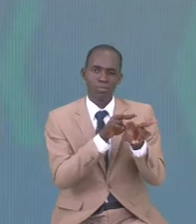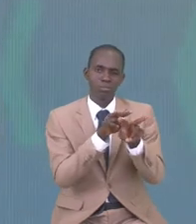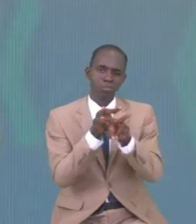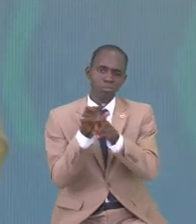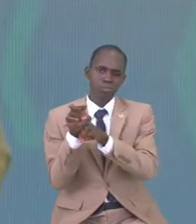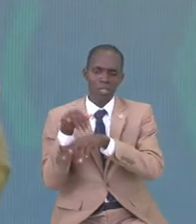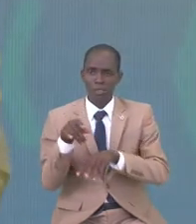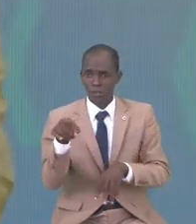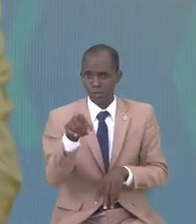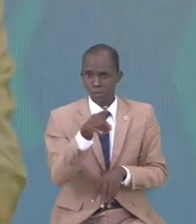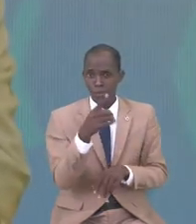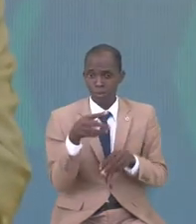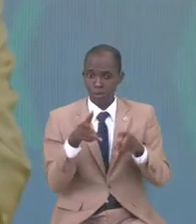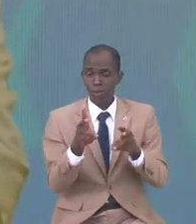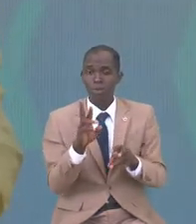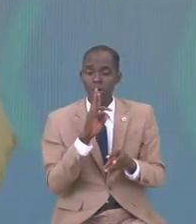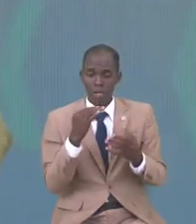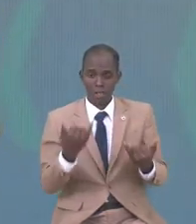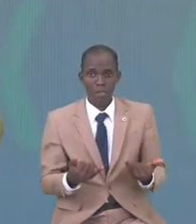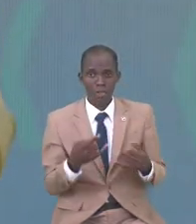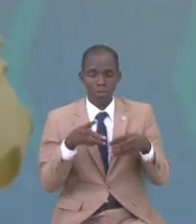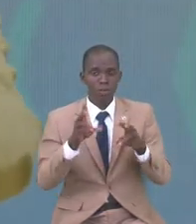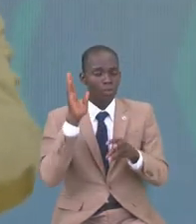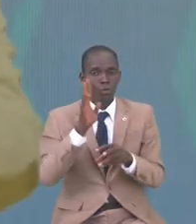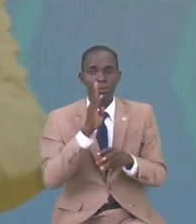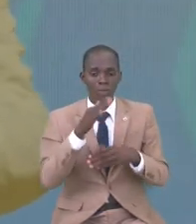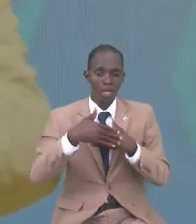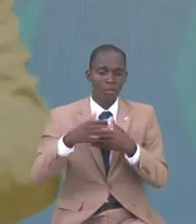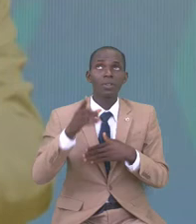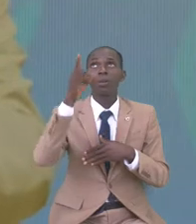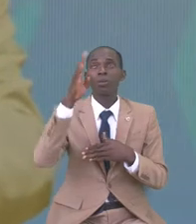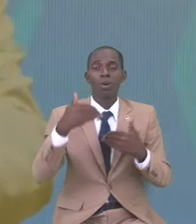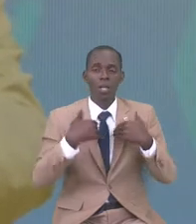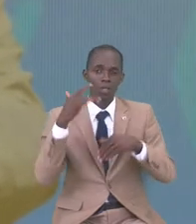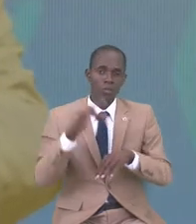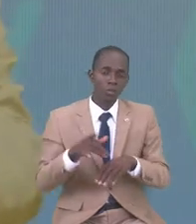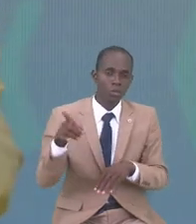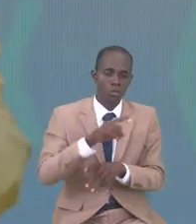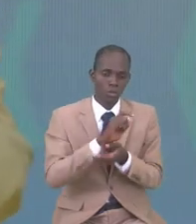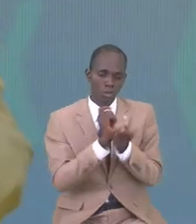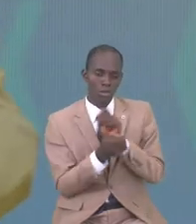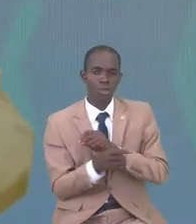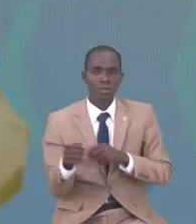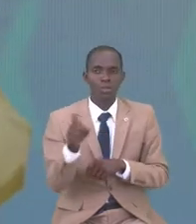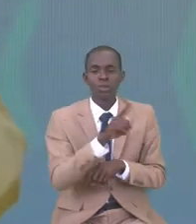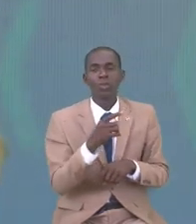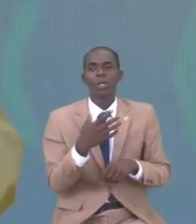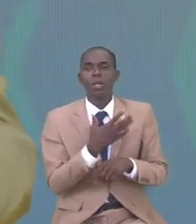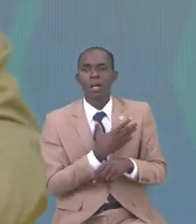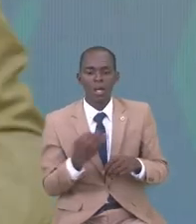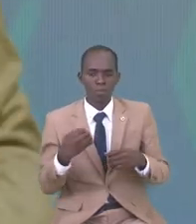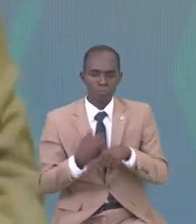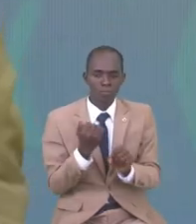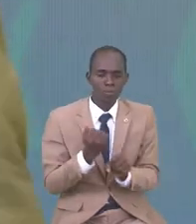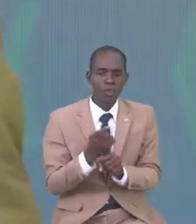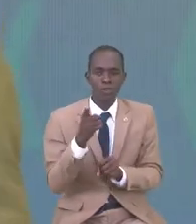way you are now, the way you will be after God has touched you, transformed you, and mentored you, and